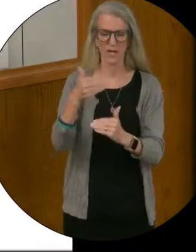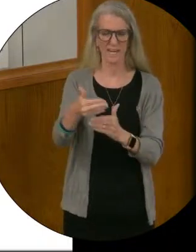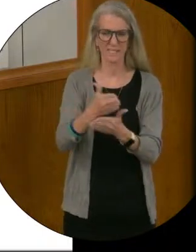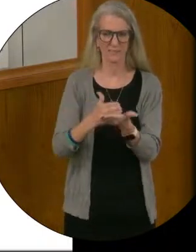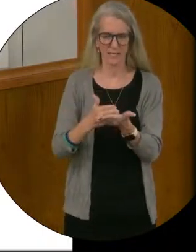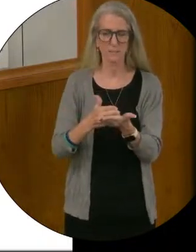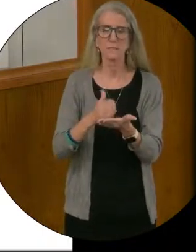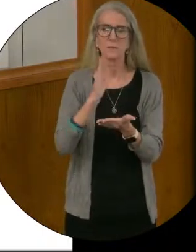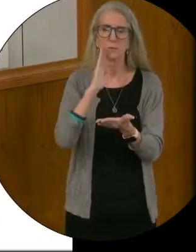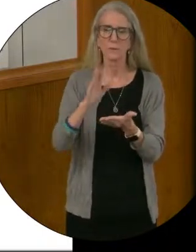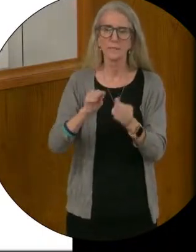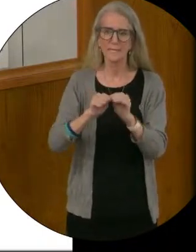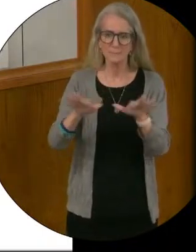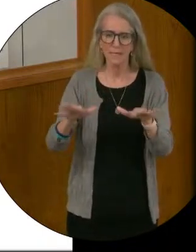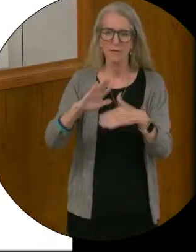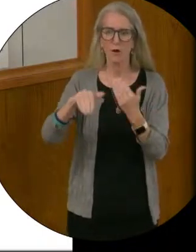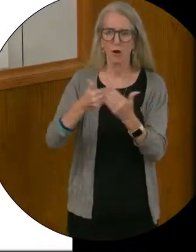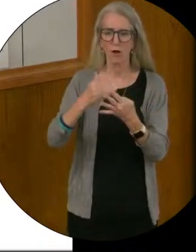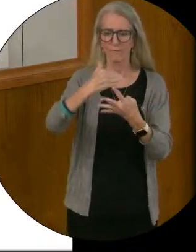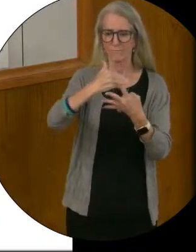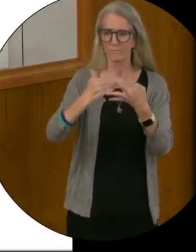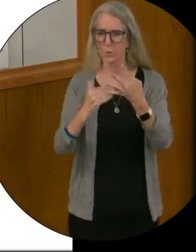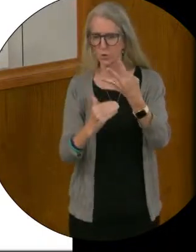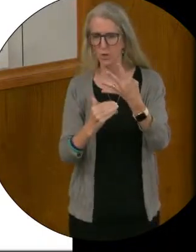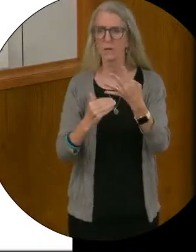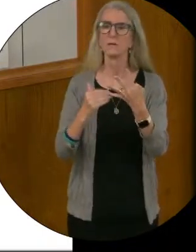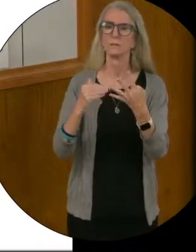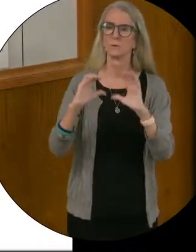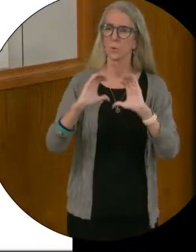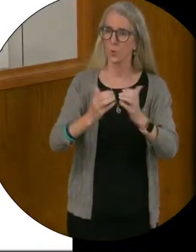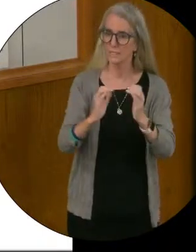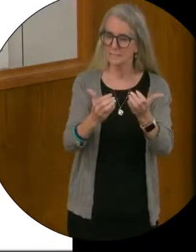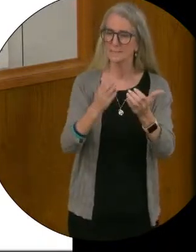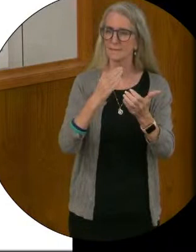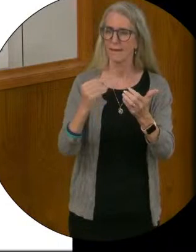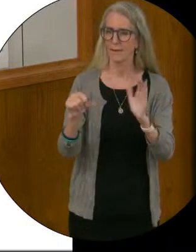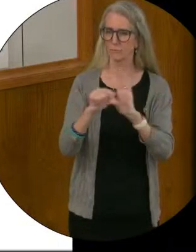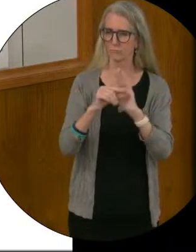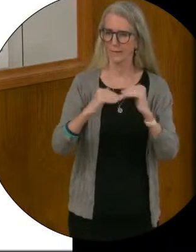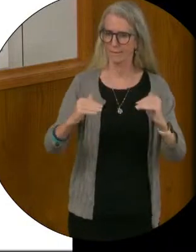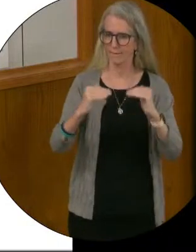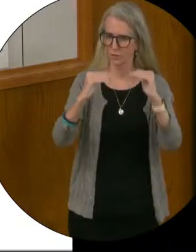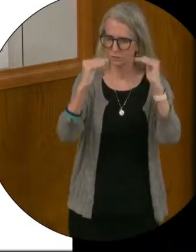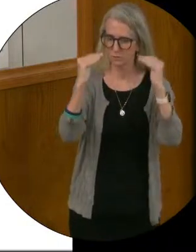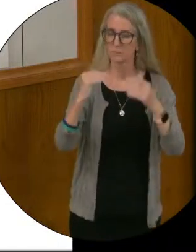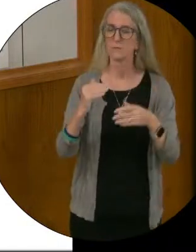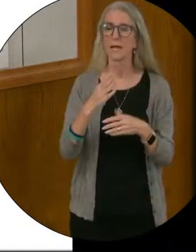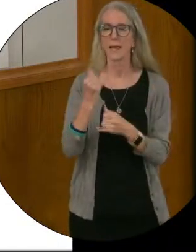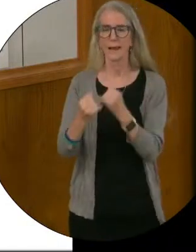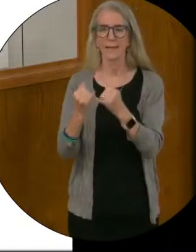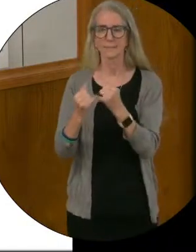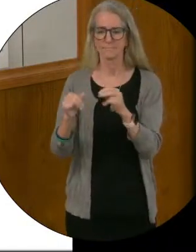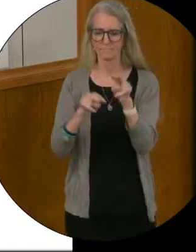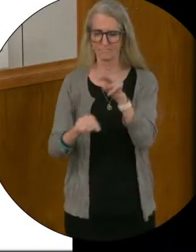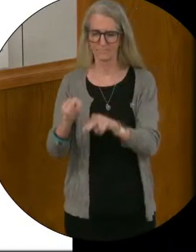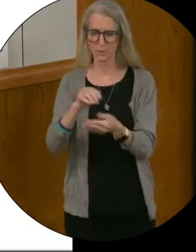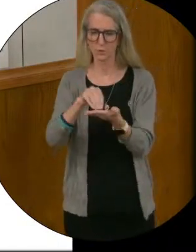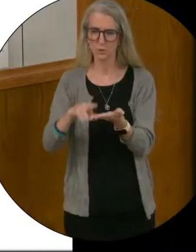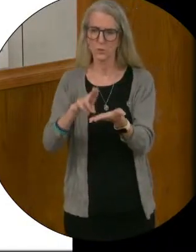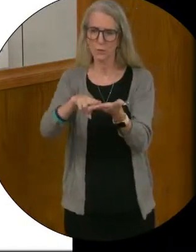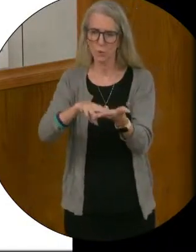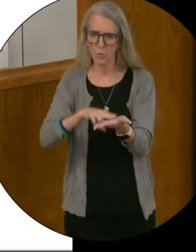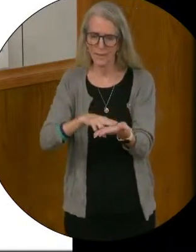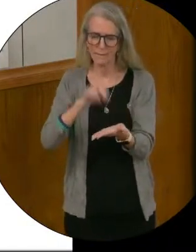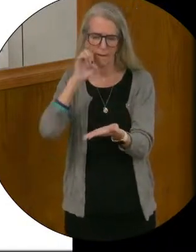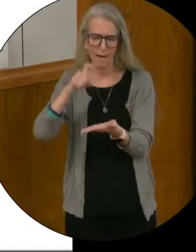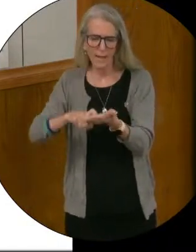into all core courses and grade levels. And then lastly, monitoring student enrollment and identifying